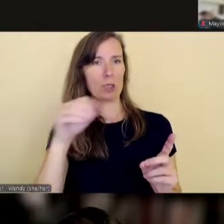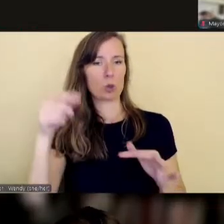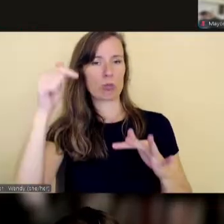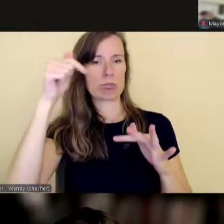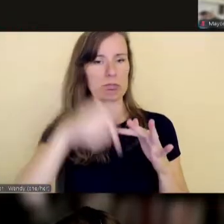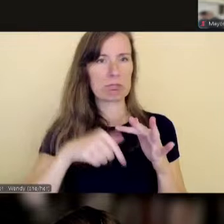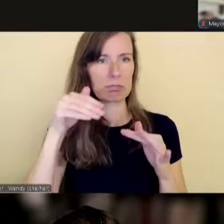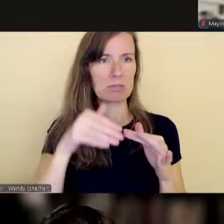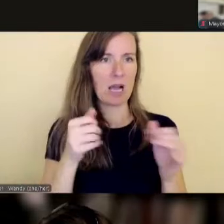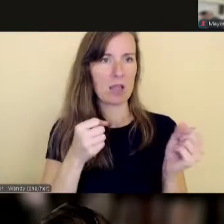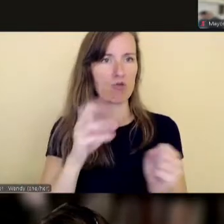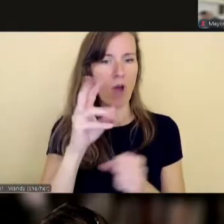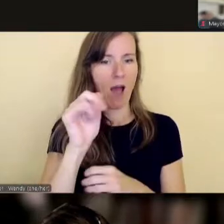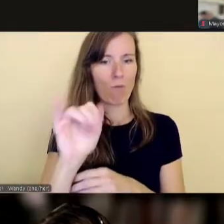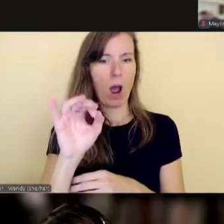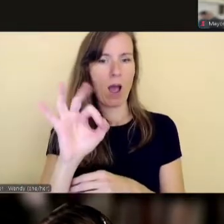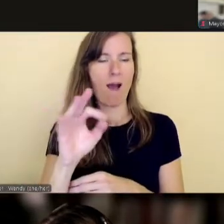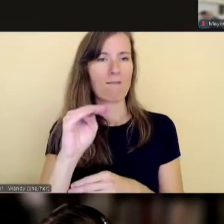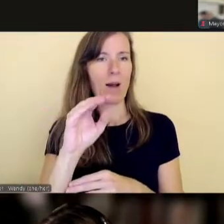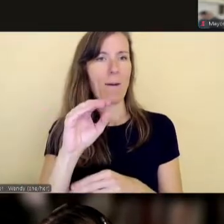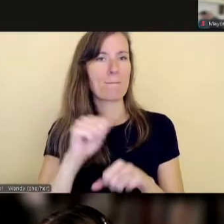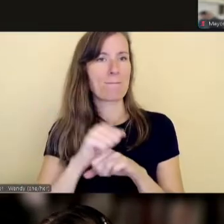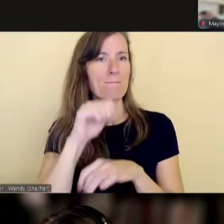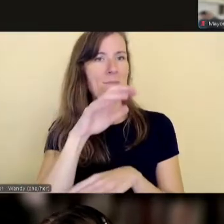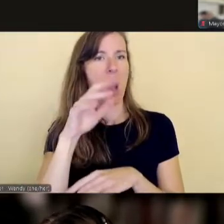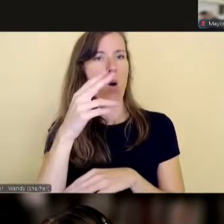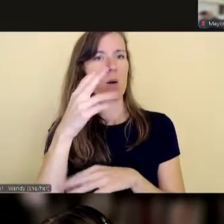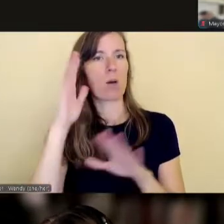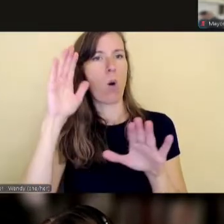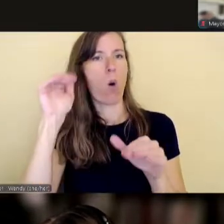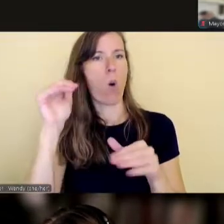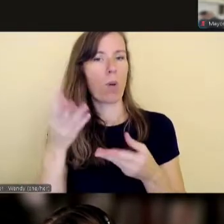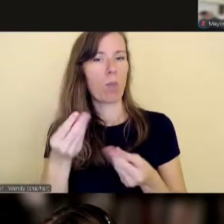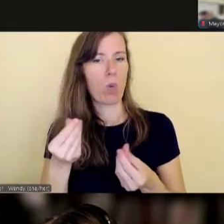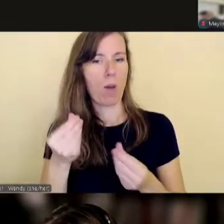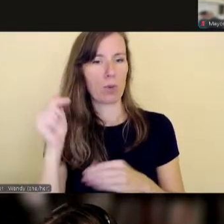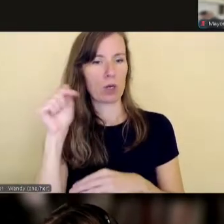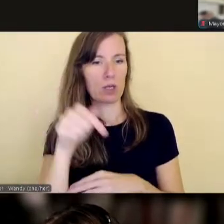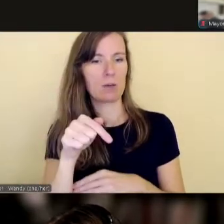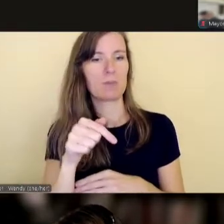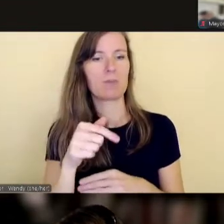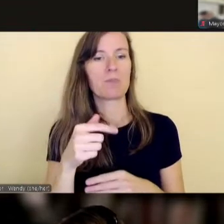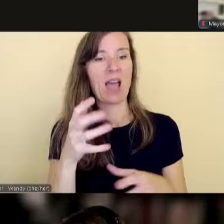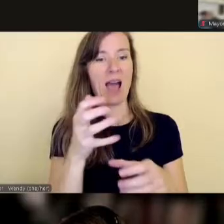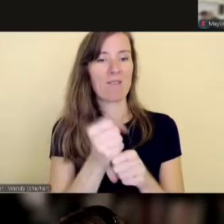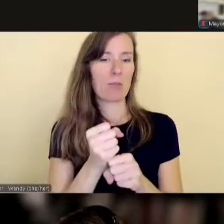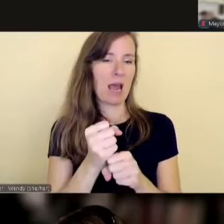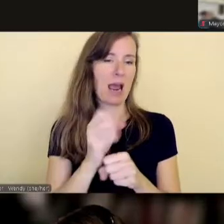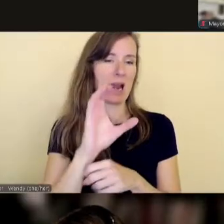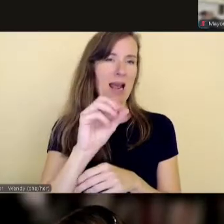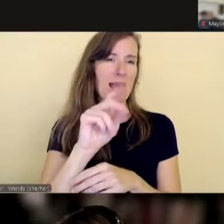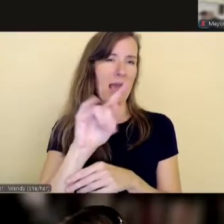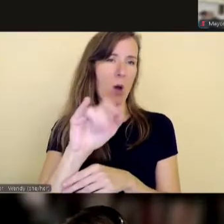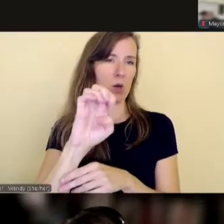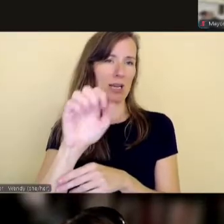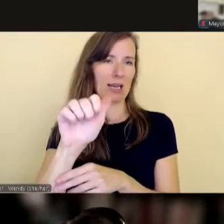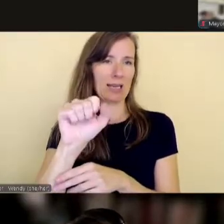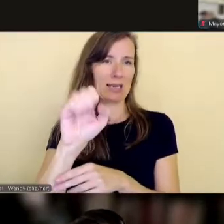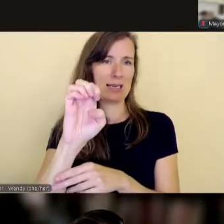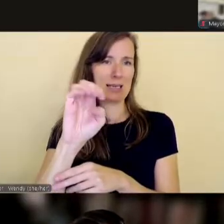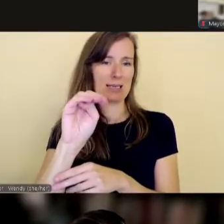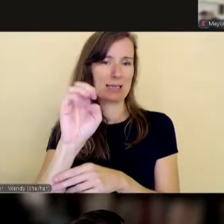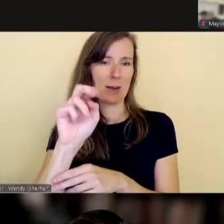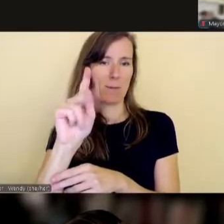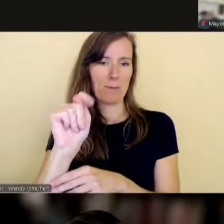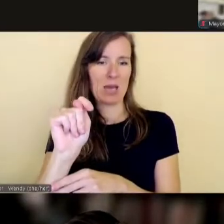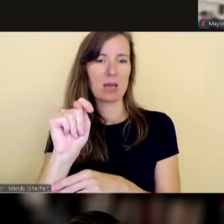The applicant had obtained a county easement with the owners of Mount Hope, which will allow them to do this work. The committee reviewed the documents,